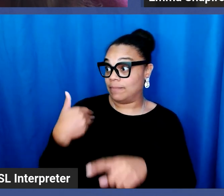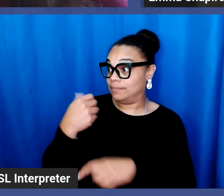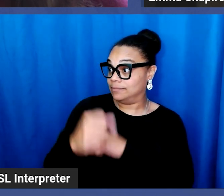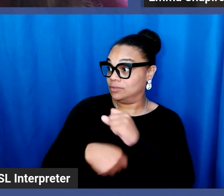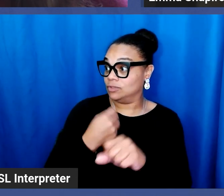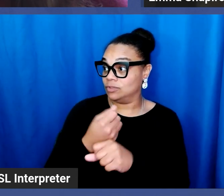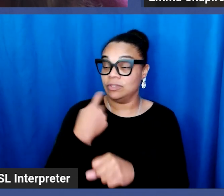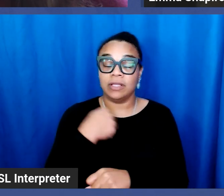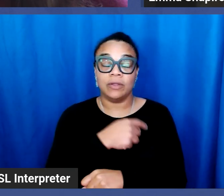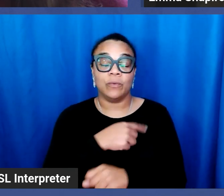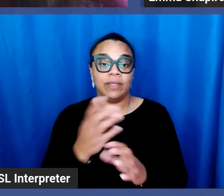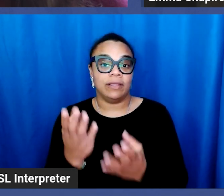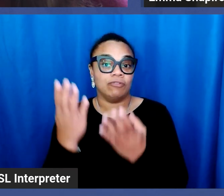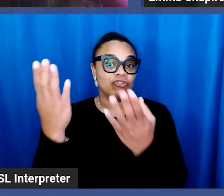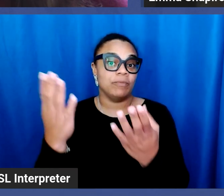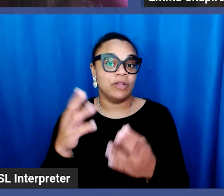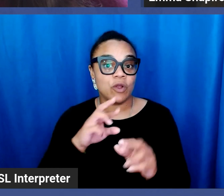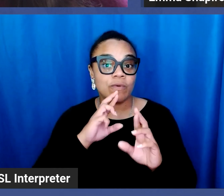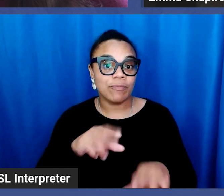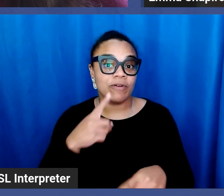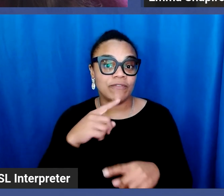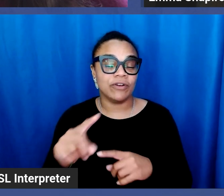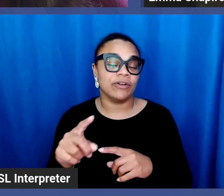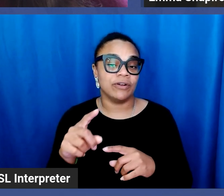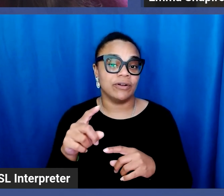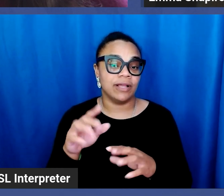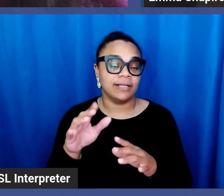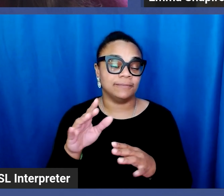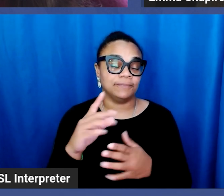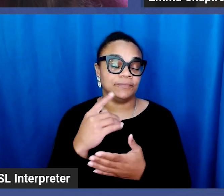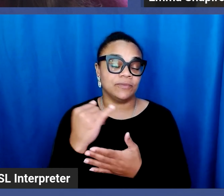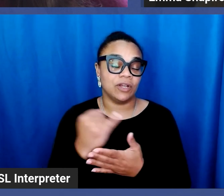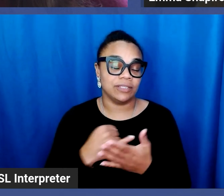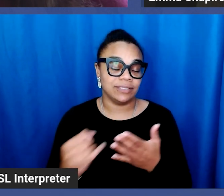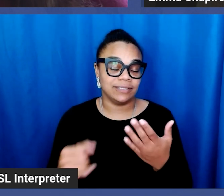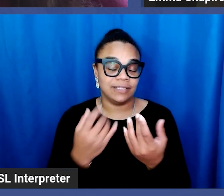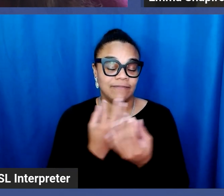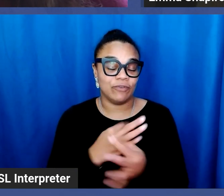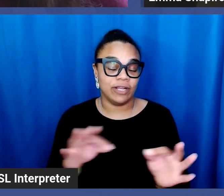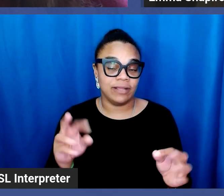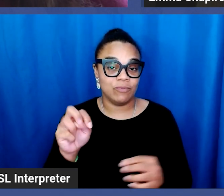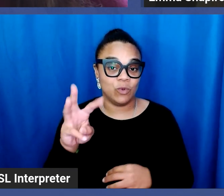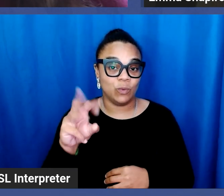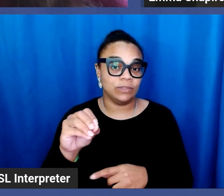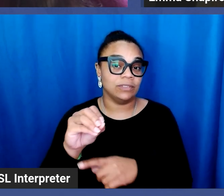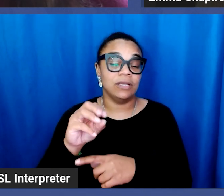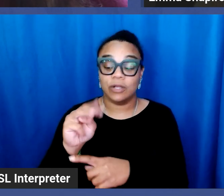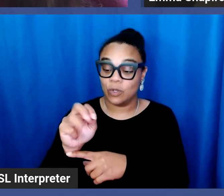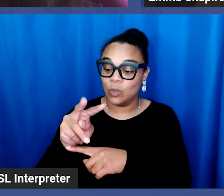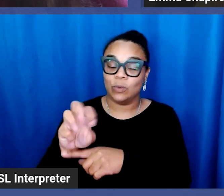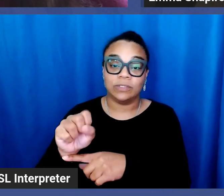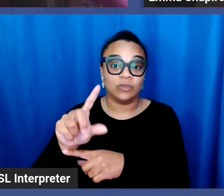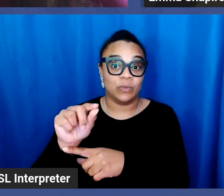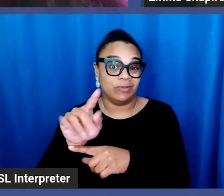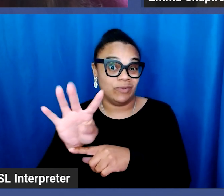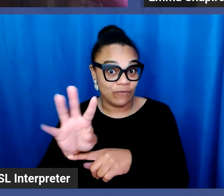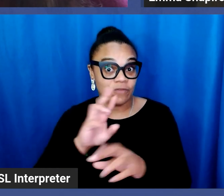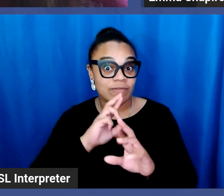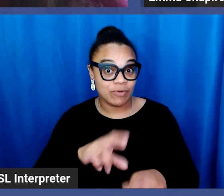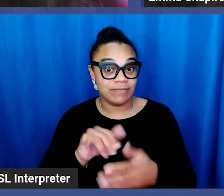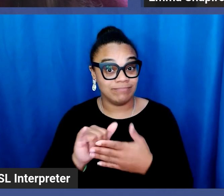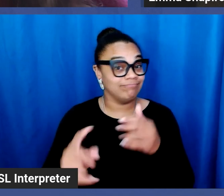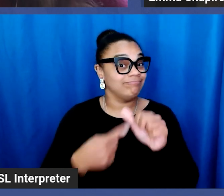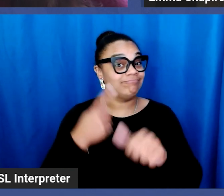contributed a report to the State of Artistic Freedom Free Muse 2024 report, which was the first time that Don't Delete Art